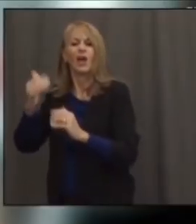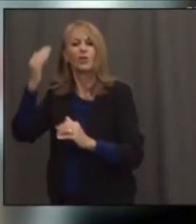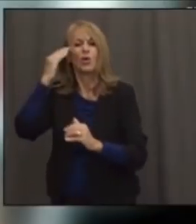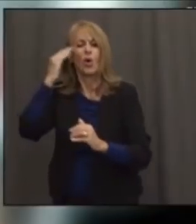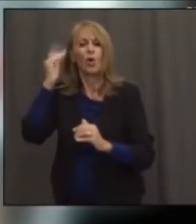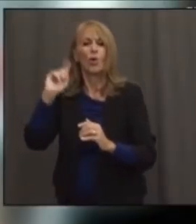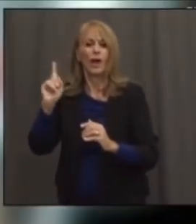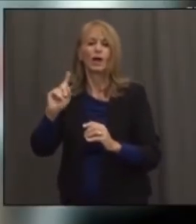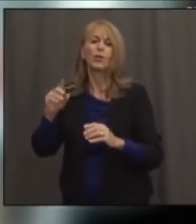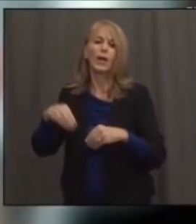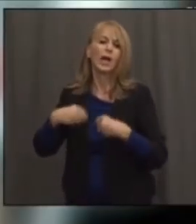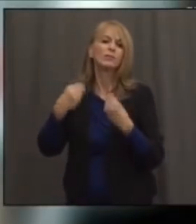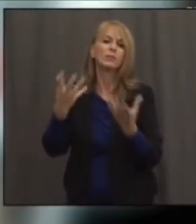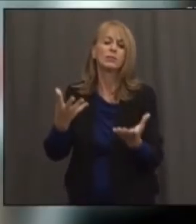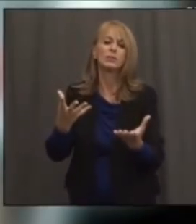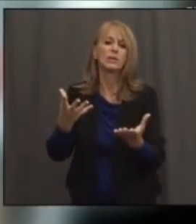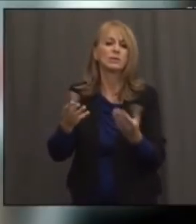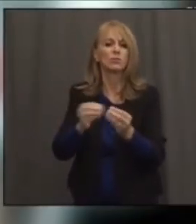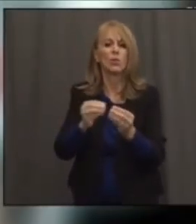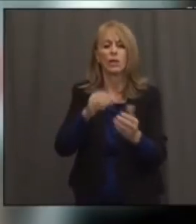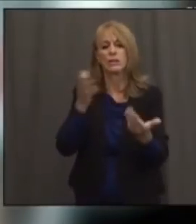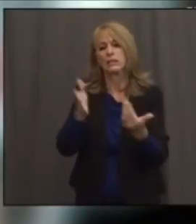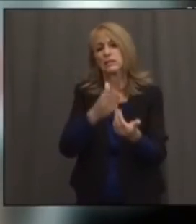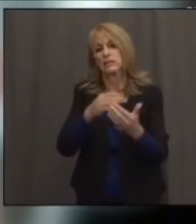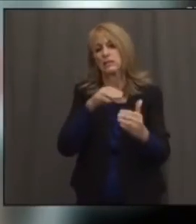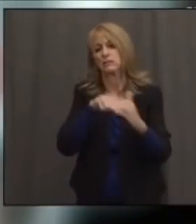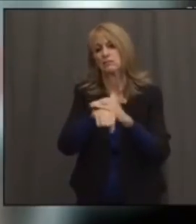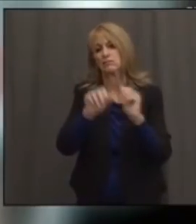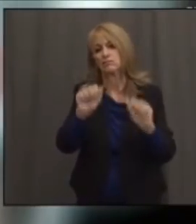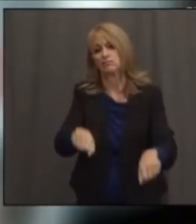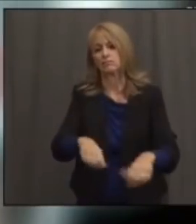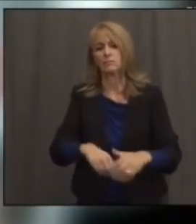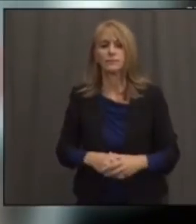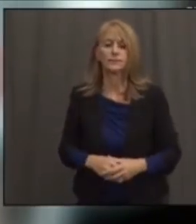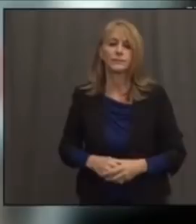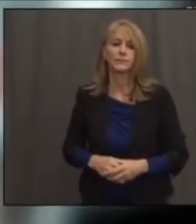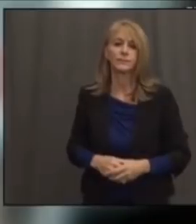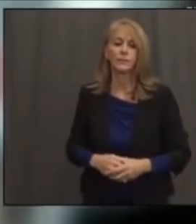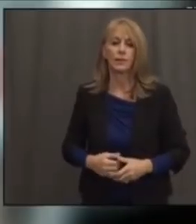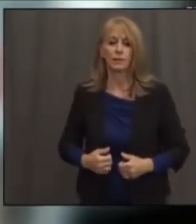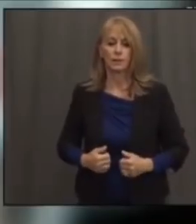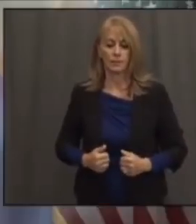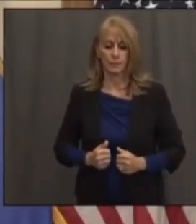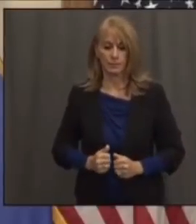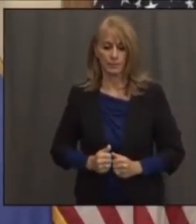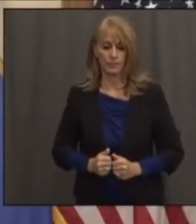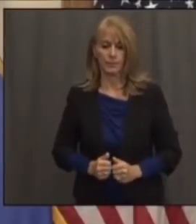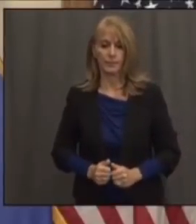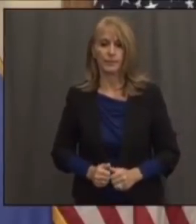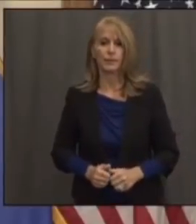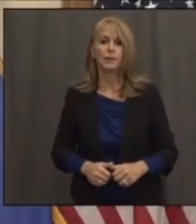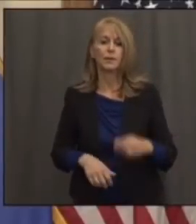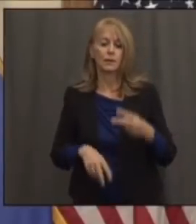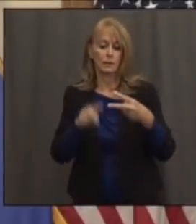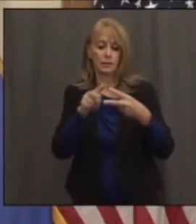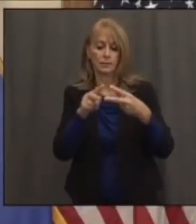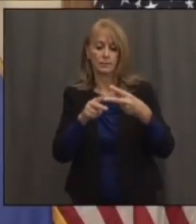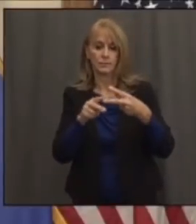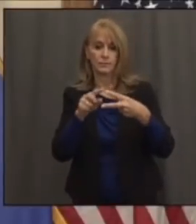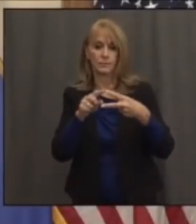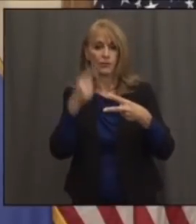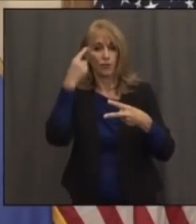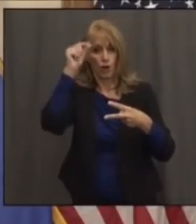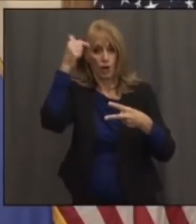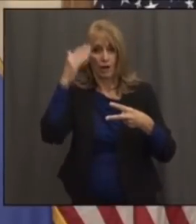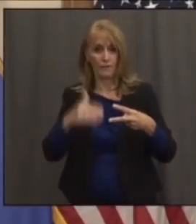to deliver this more in the community where it's going to be more accessible. Thanks, Dr. Gottlieb. And Governor, just two questions for you. It